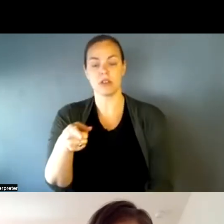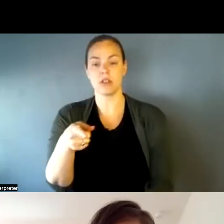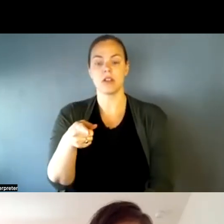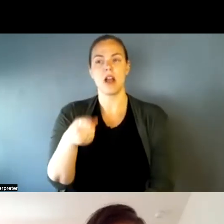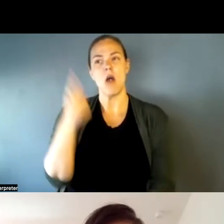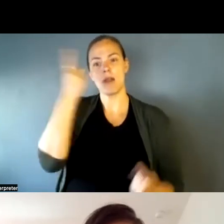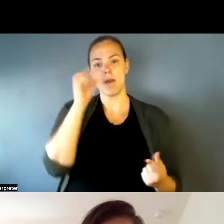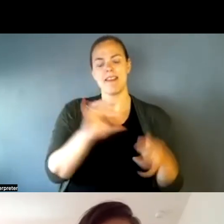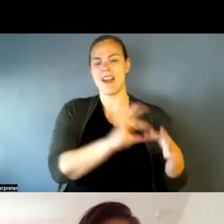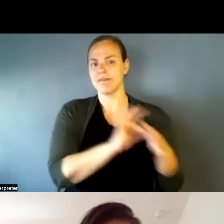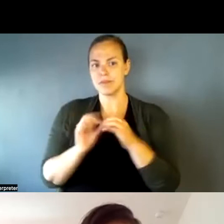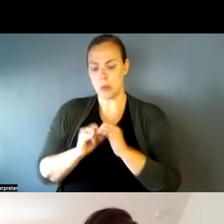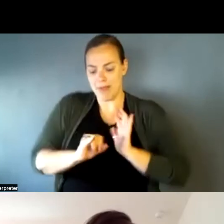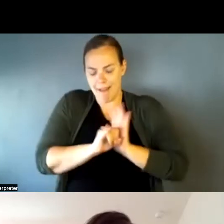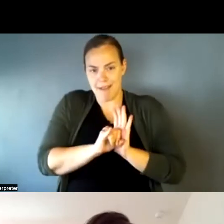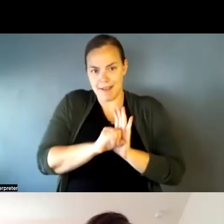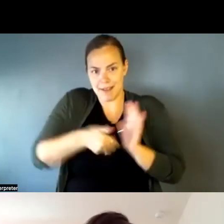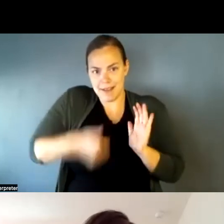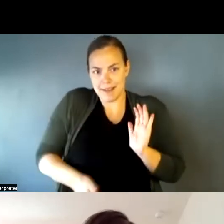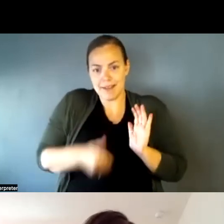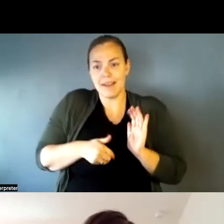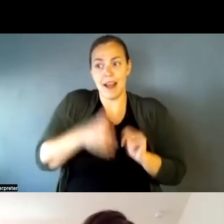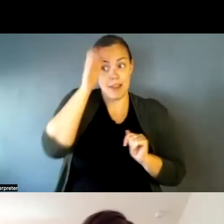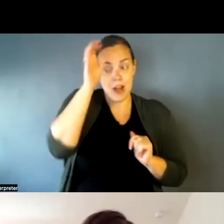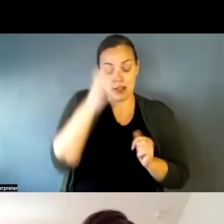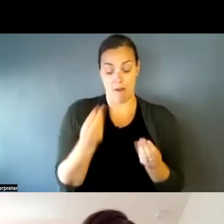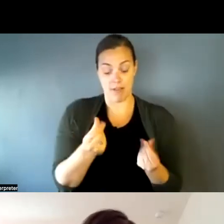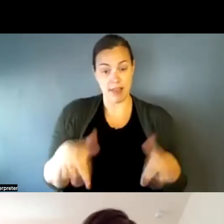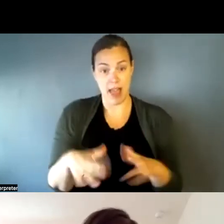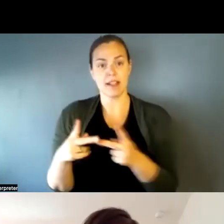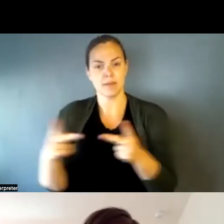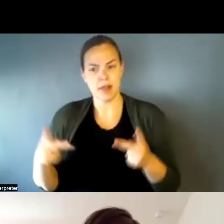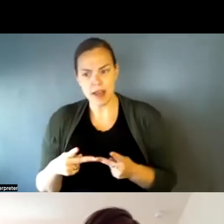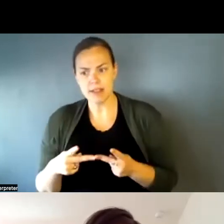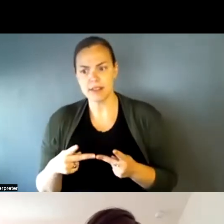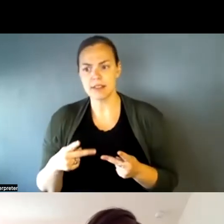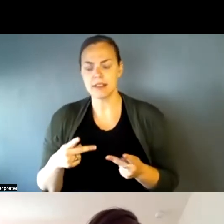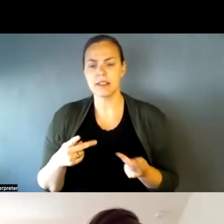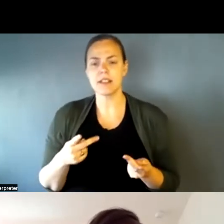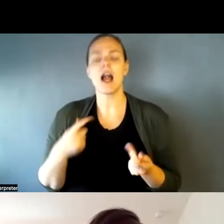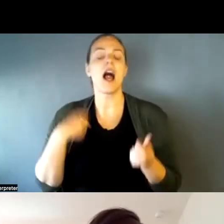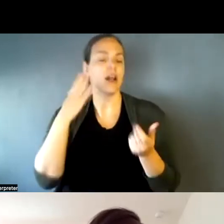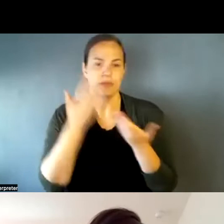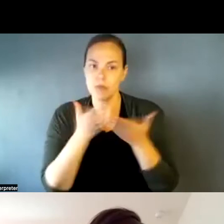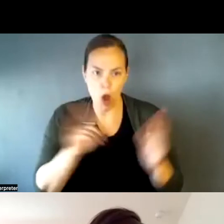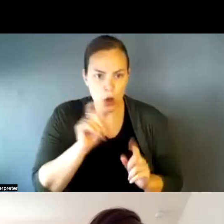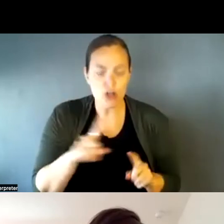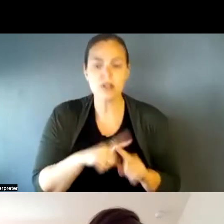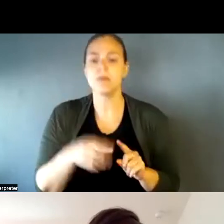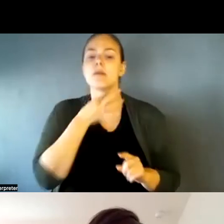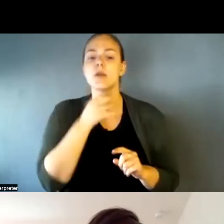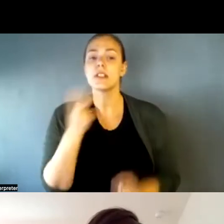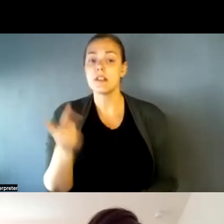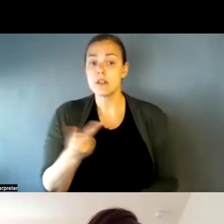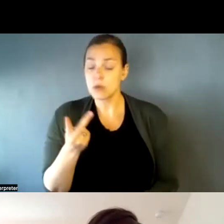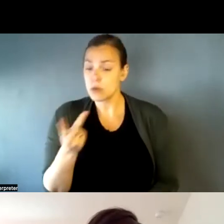to identity and this concept of land and place. I guess a very broad question, but if you could speak a little bit